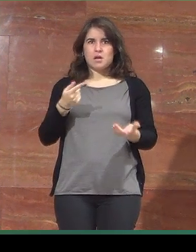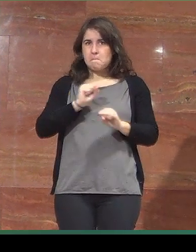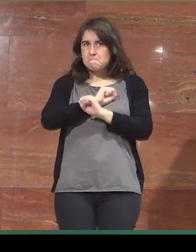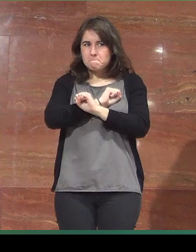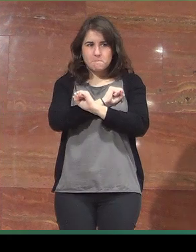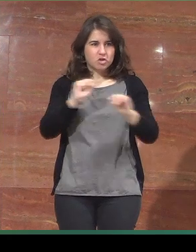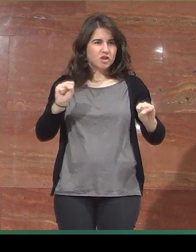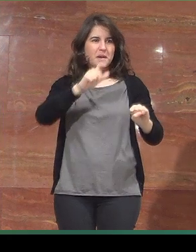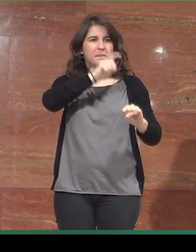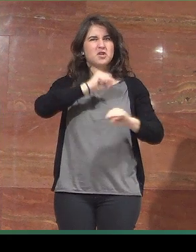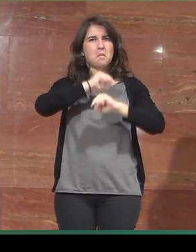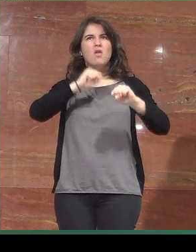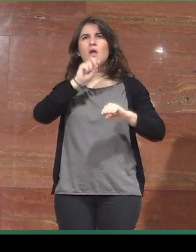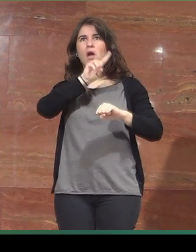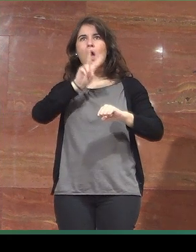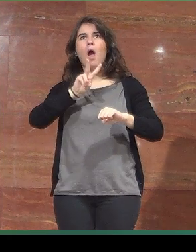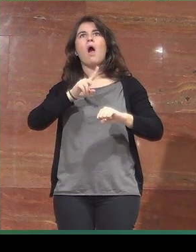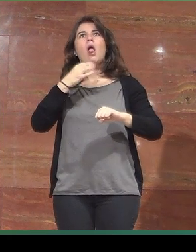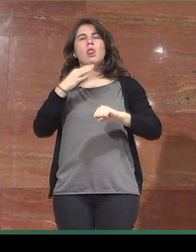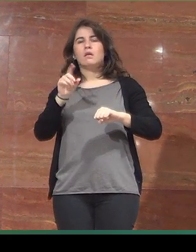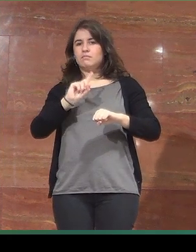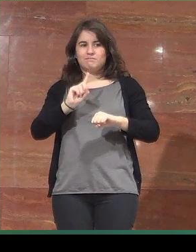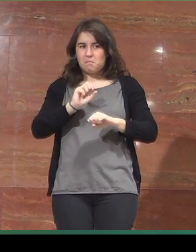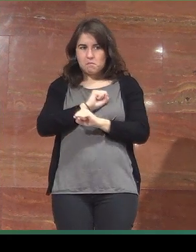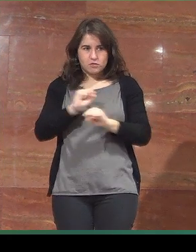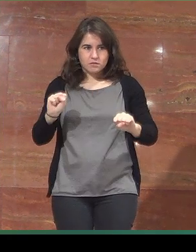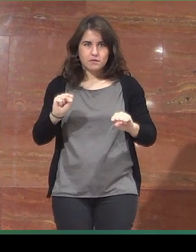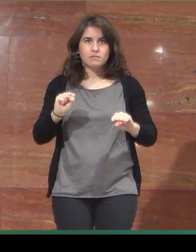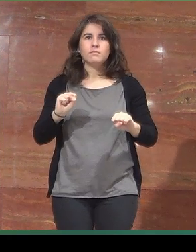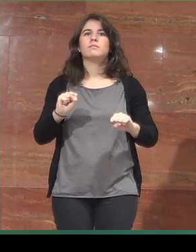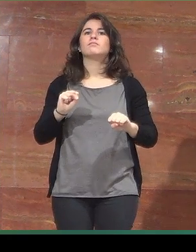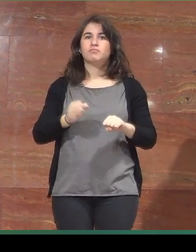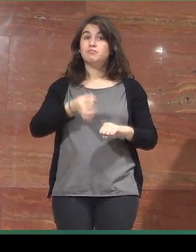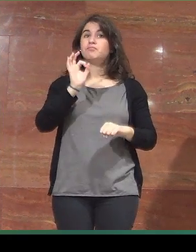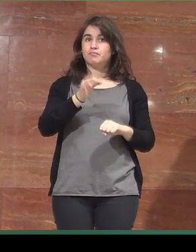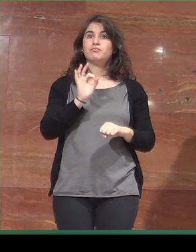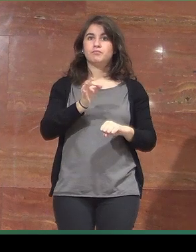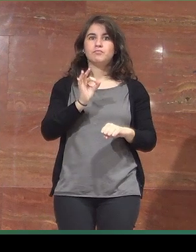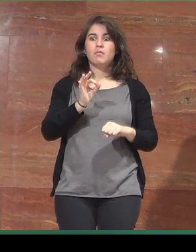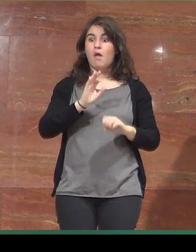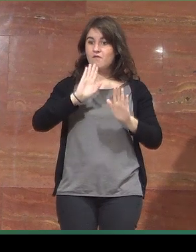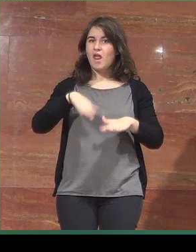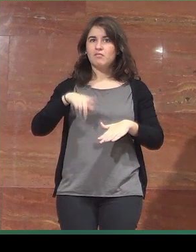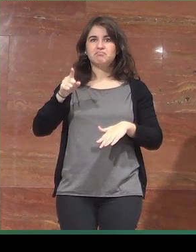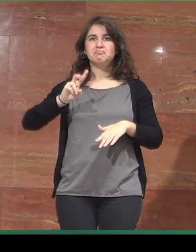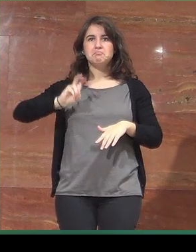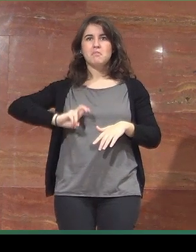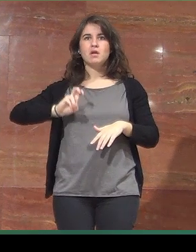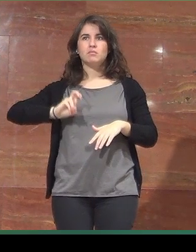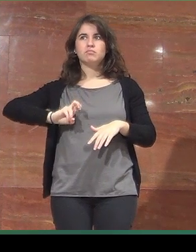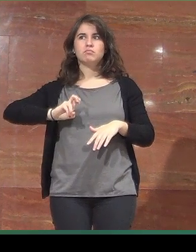more important as our pictograms, as our text, as our elements, because he's bring